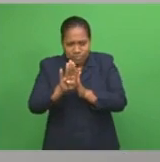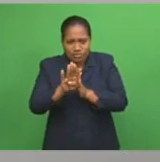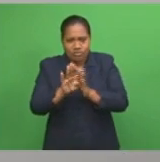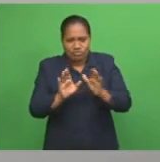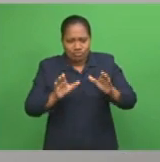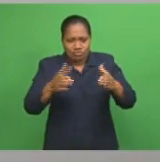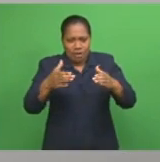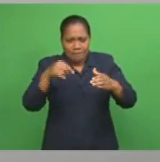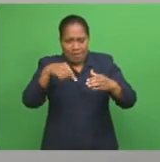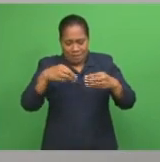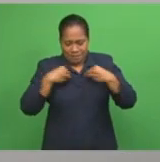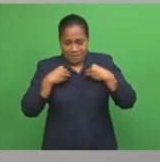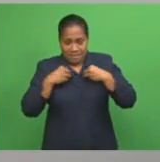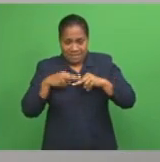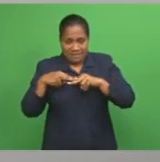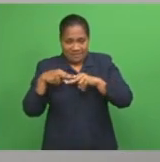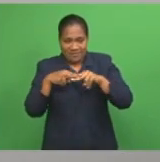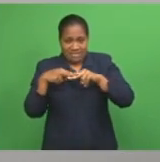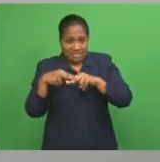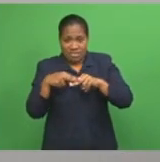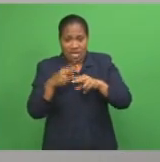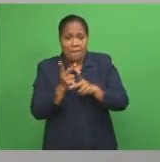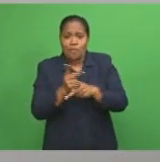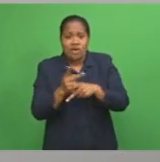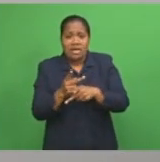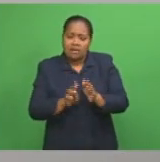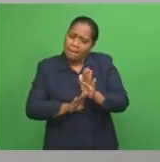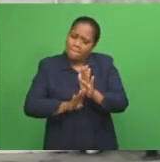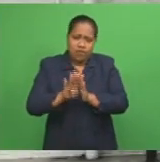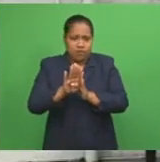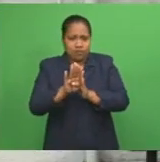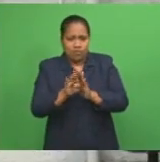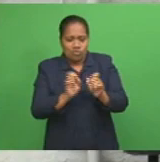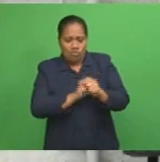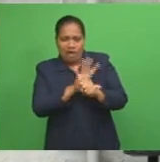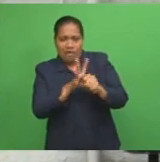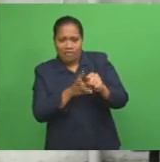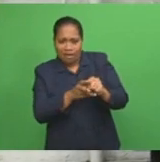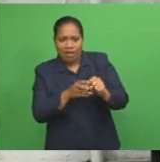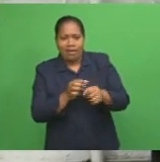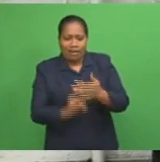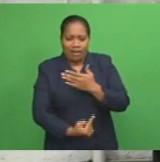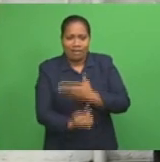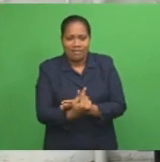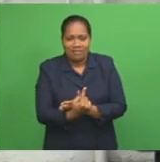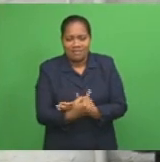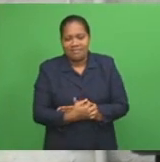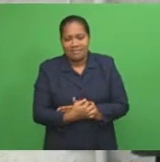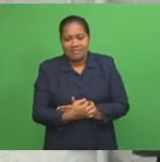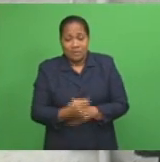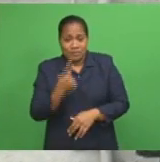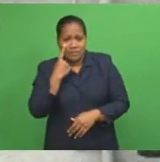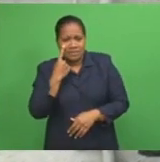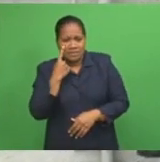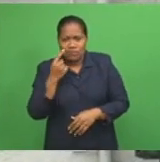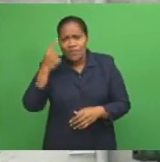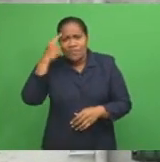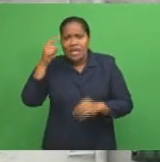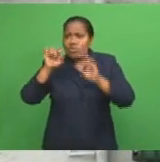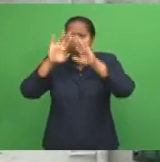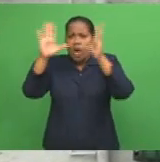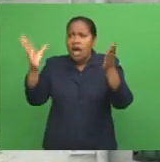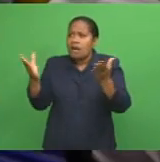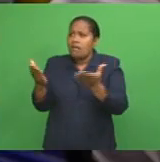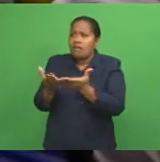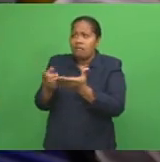businesses here in Fiji have actually grown during COVID-19. They're actually increasing their volumes, because if you can think around the world, especially the Western